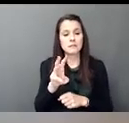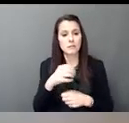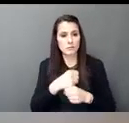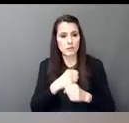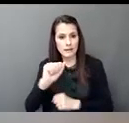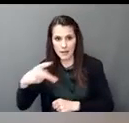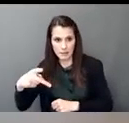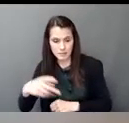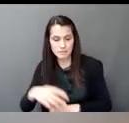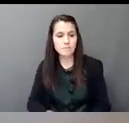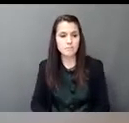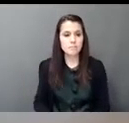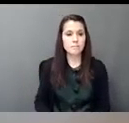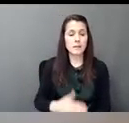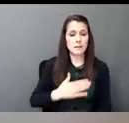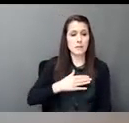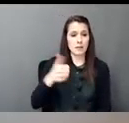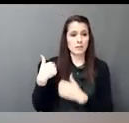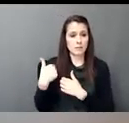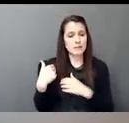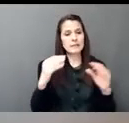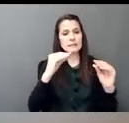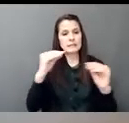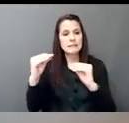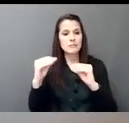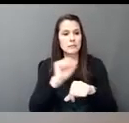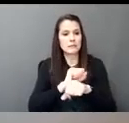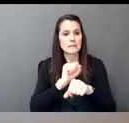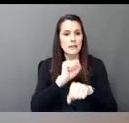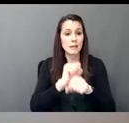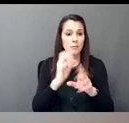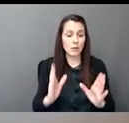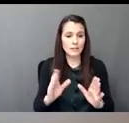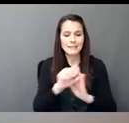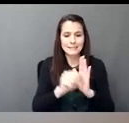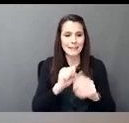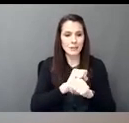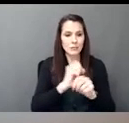is part of my responsibilities is teaching state employees how to utilize Microsoft Word.